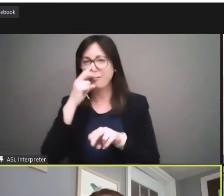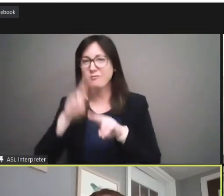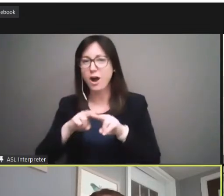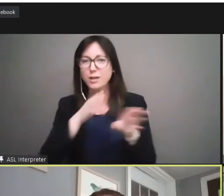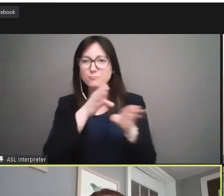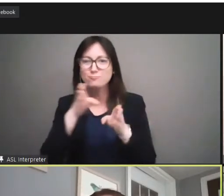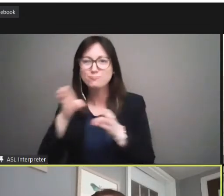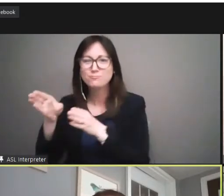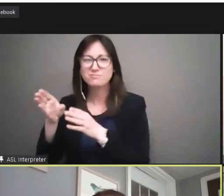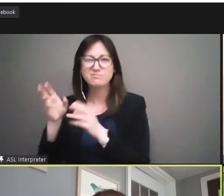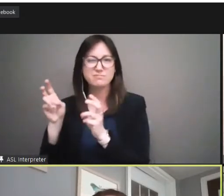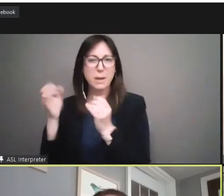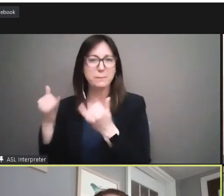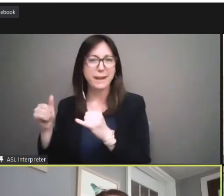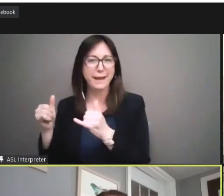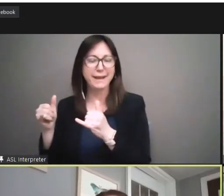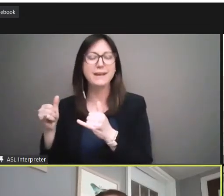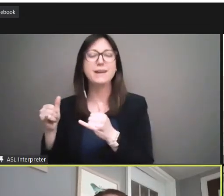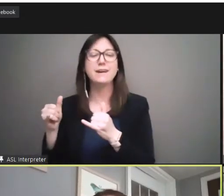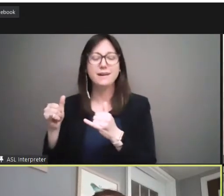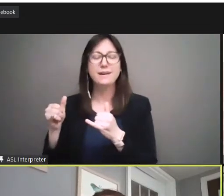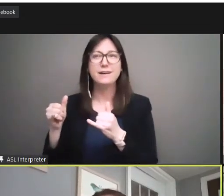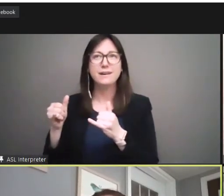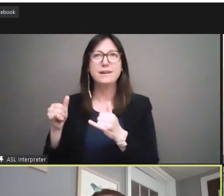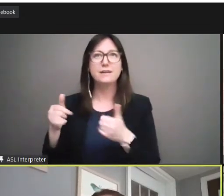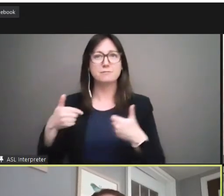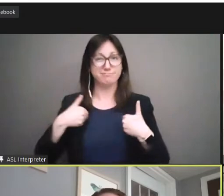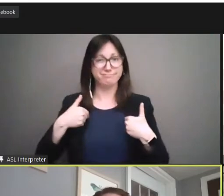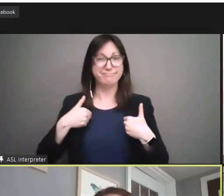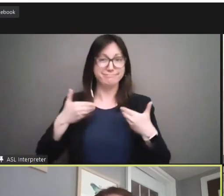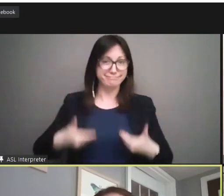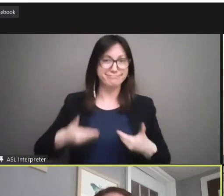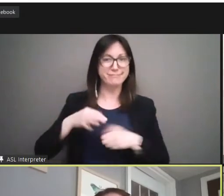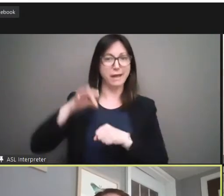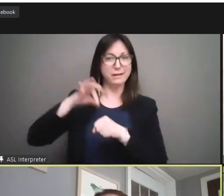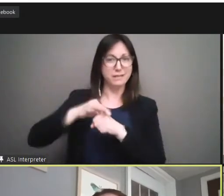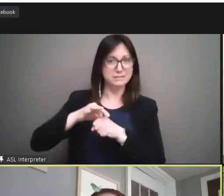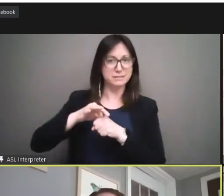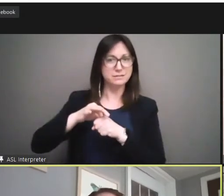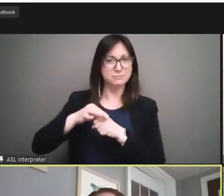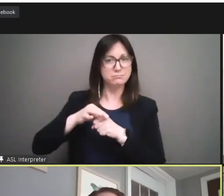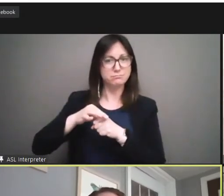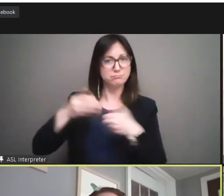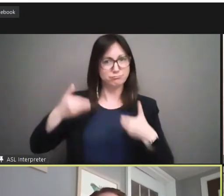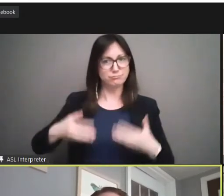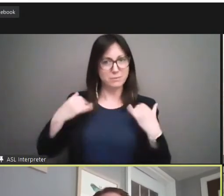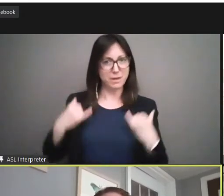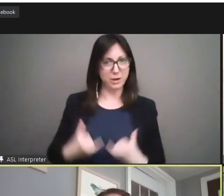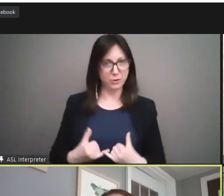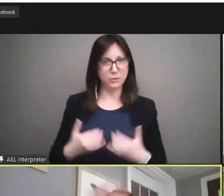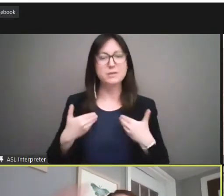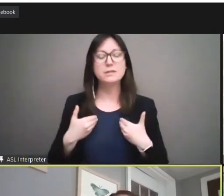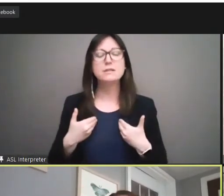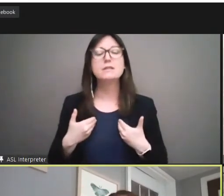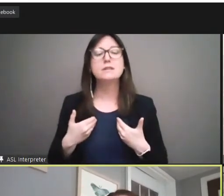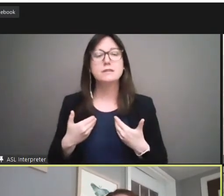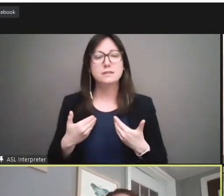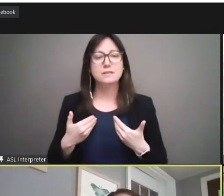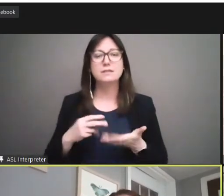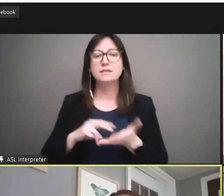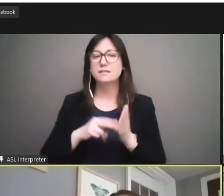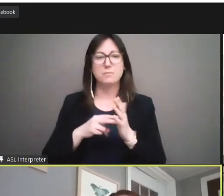I feel like being an elected official, that all